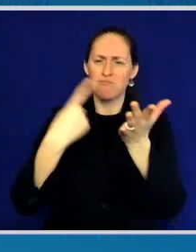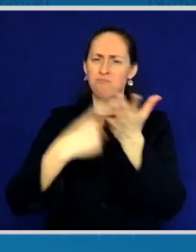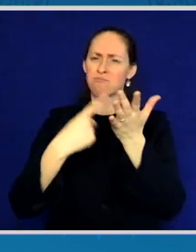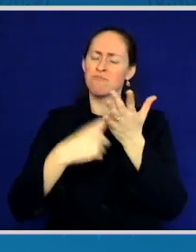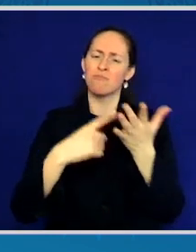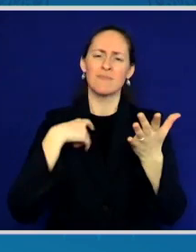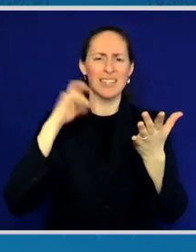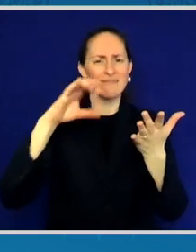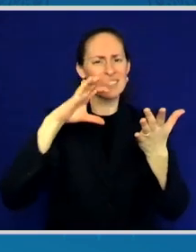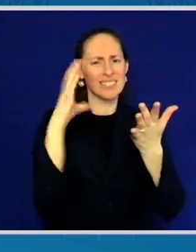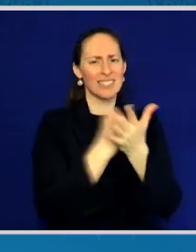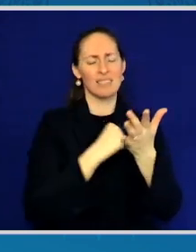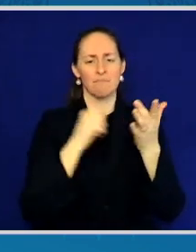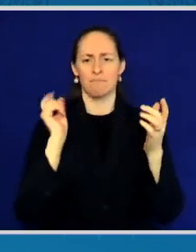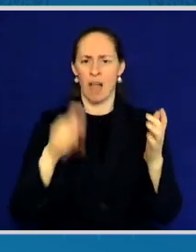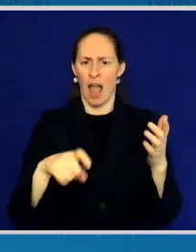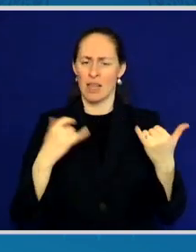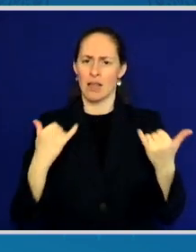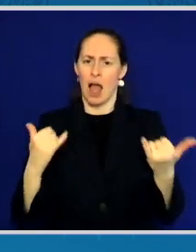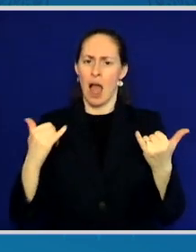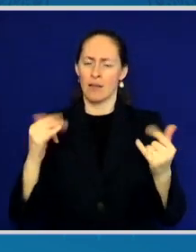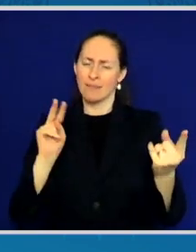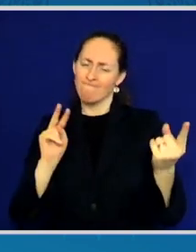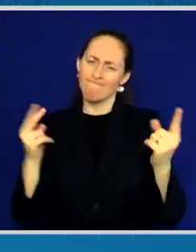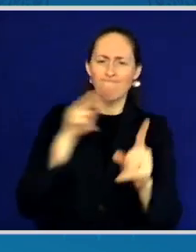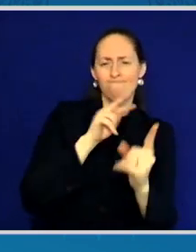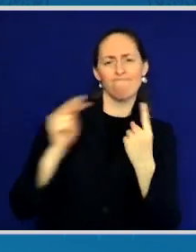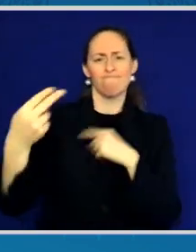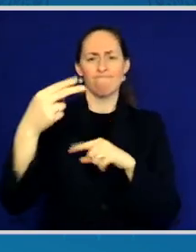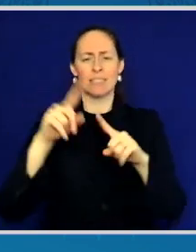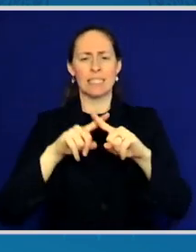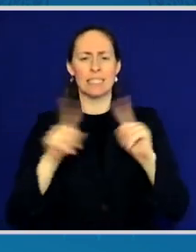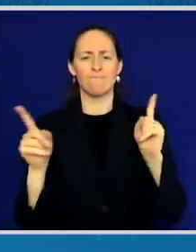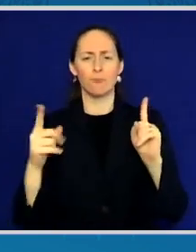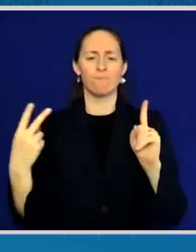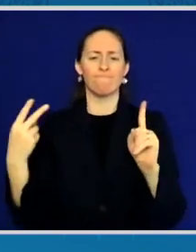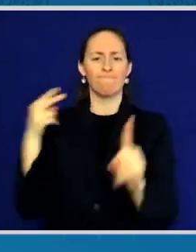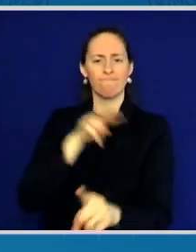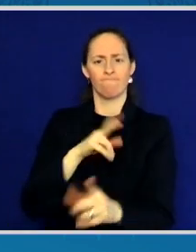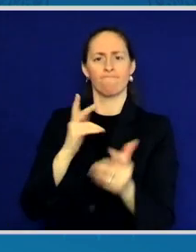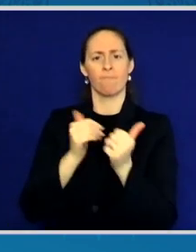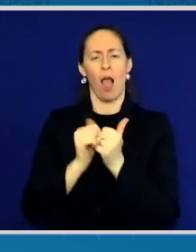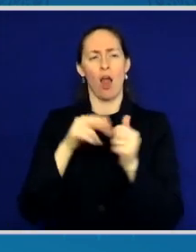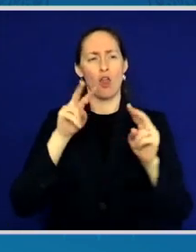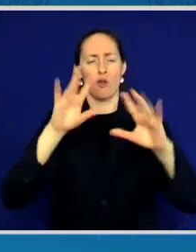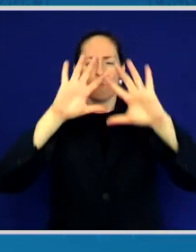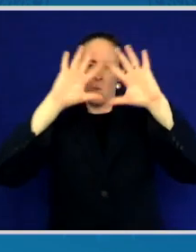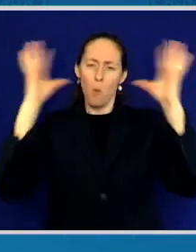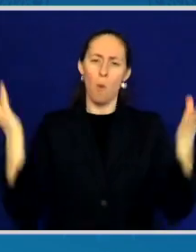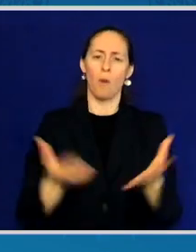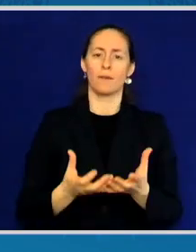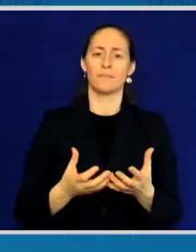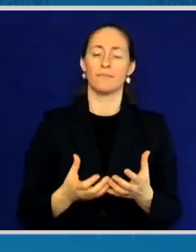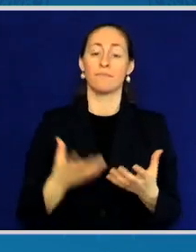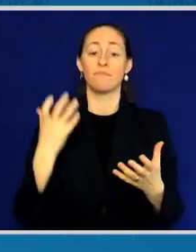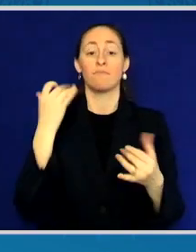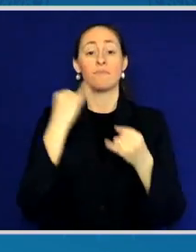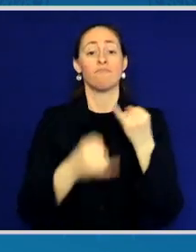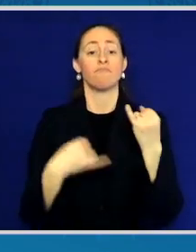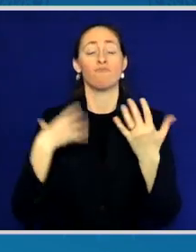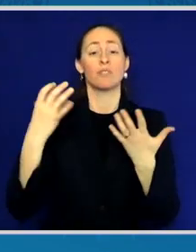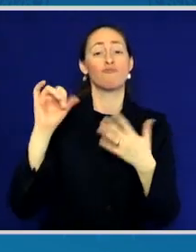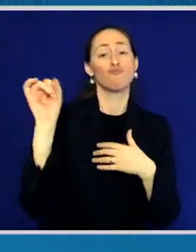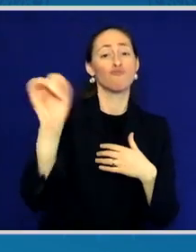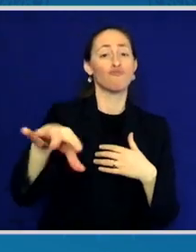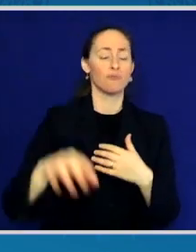need to really change our thinking about that and think about it really, really holistically. My final point, certainly